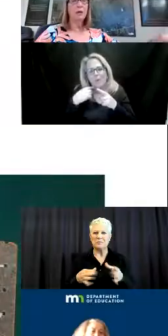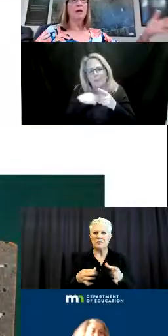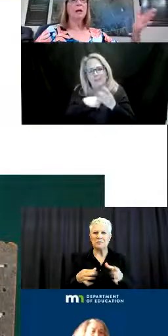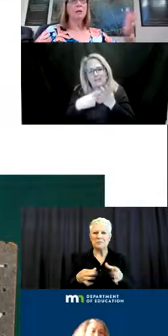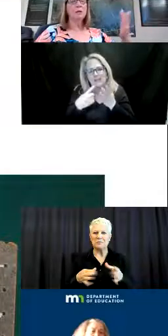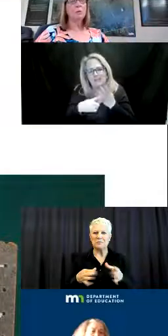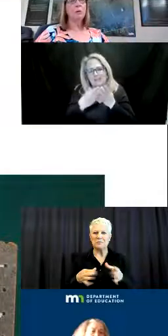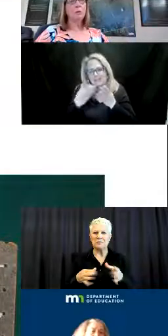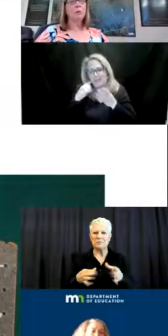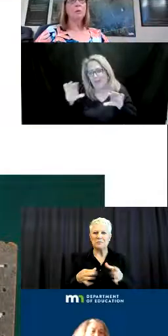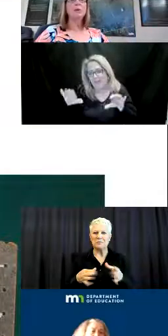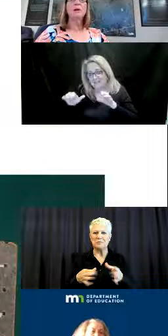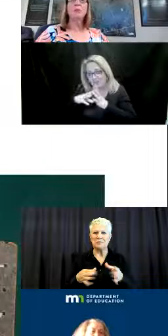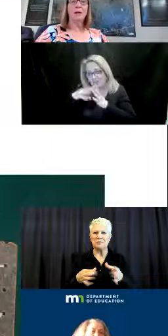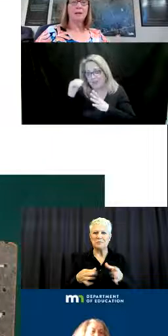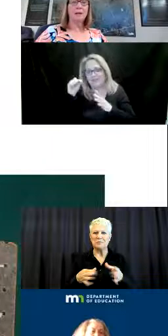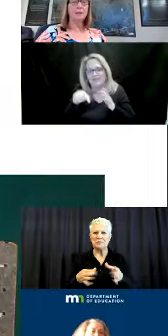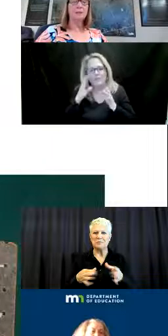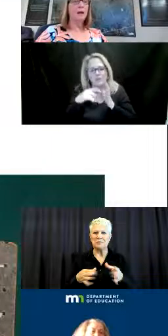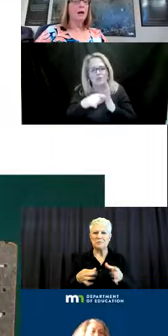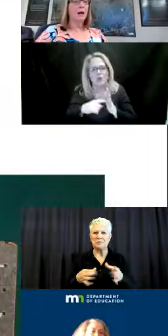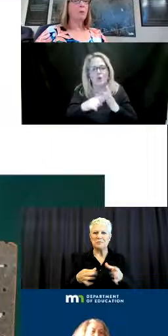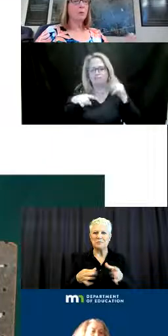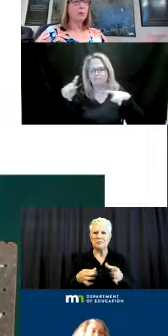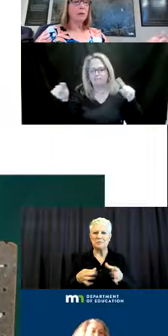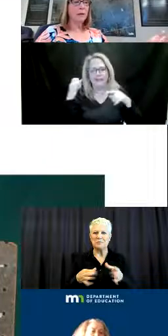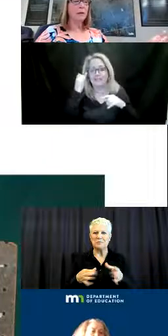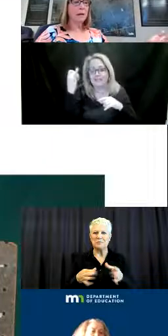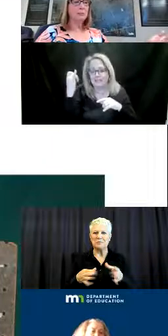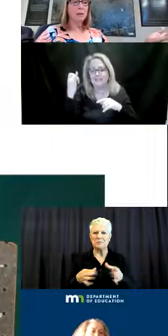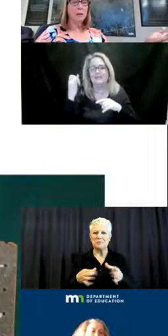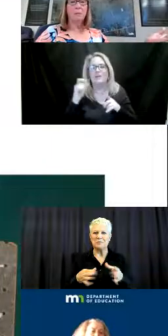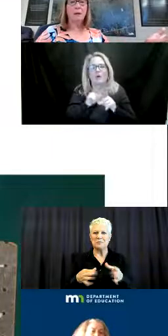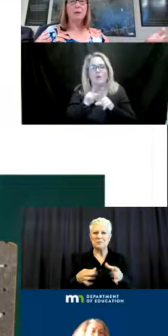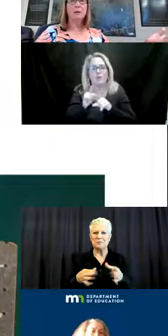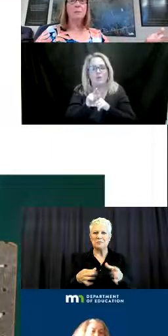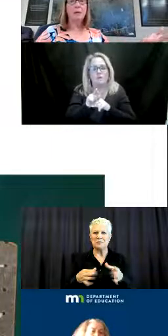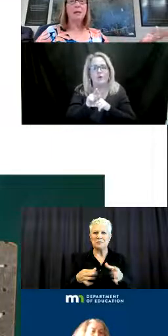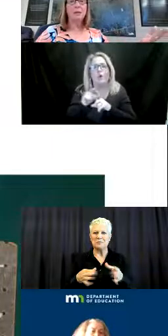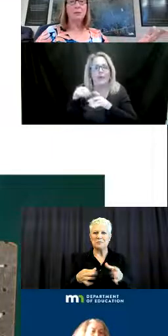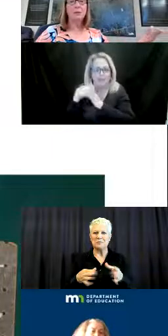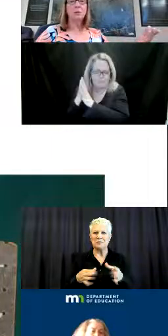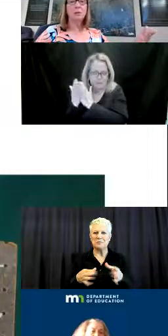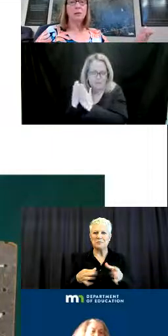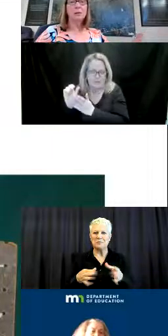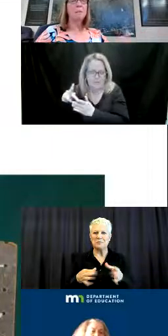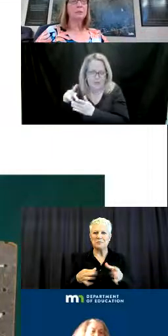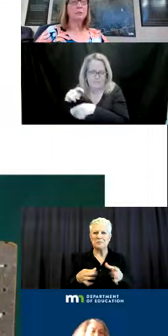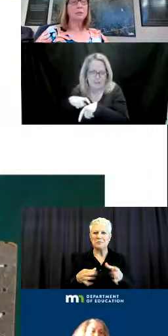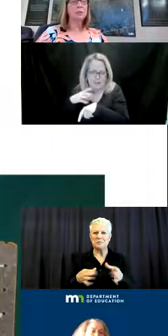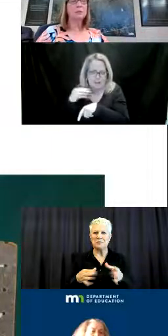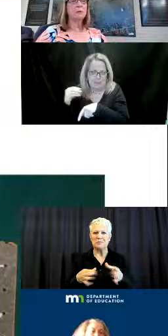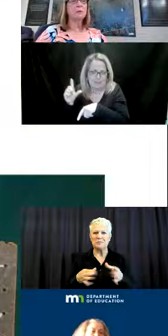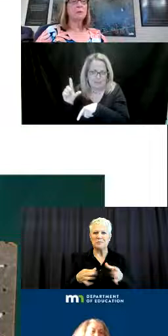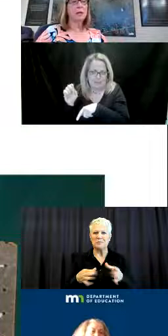active learning. This will go through several ideas. Also in Lap Time and Lullabies, there are many ideas too about